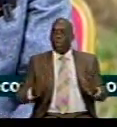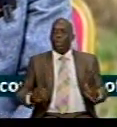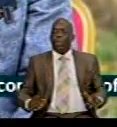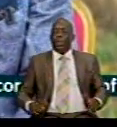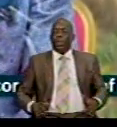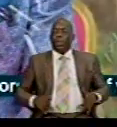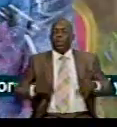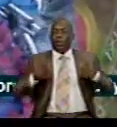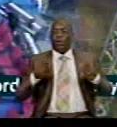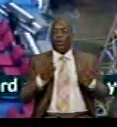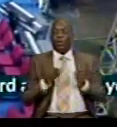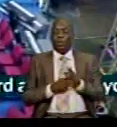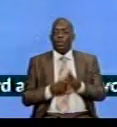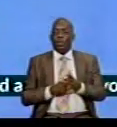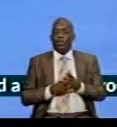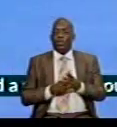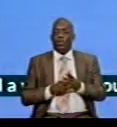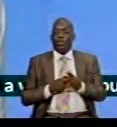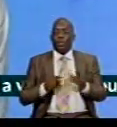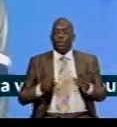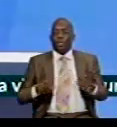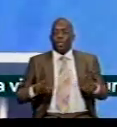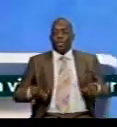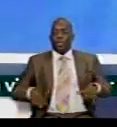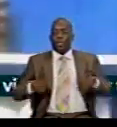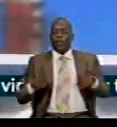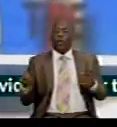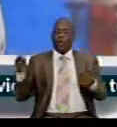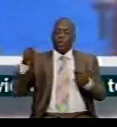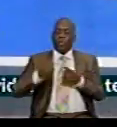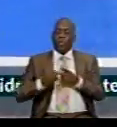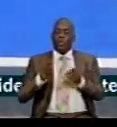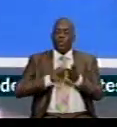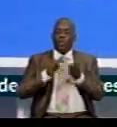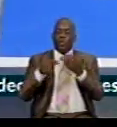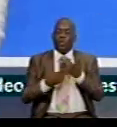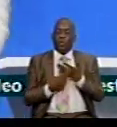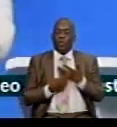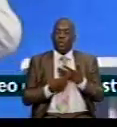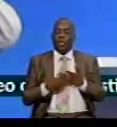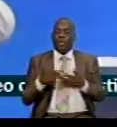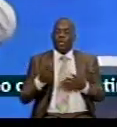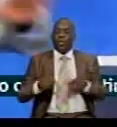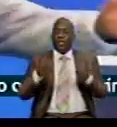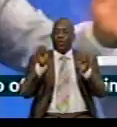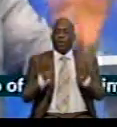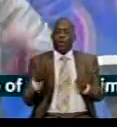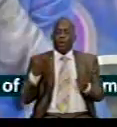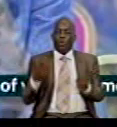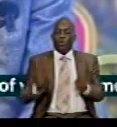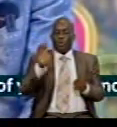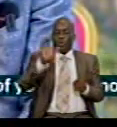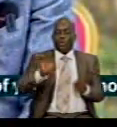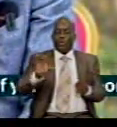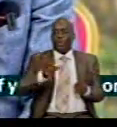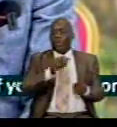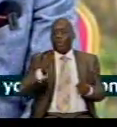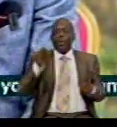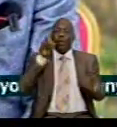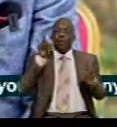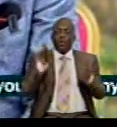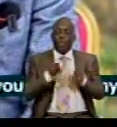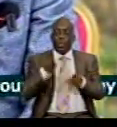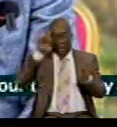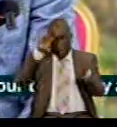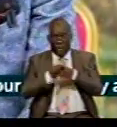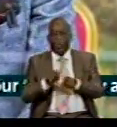and until that day of that crusade, November, the power of the cross. So a brother in Deepala invited me to the crusade. On that day, I